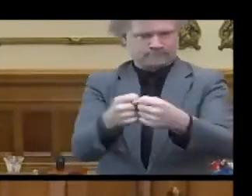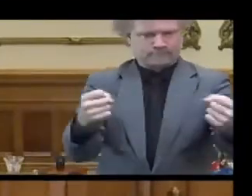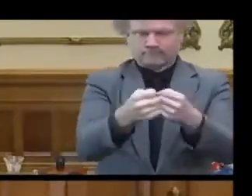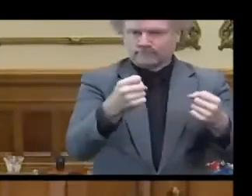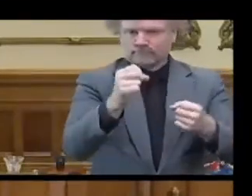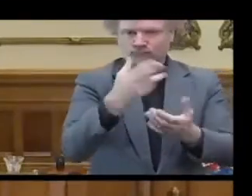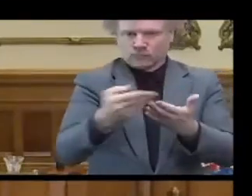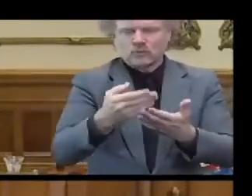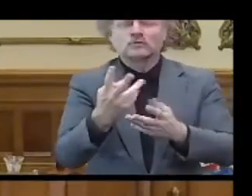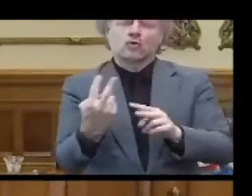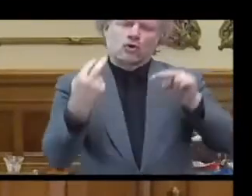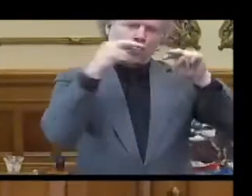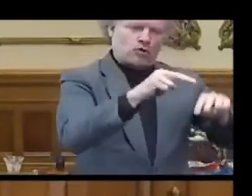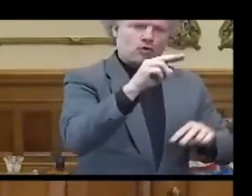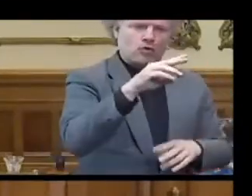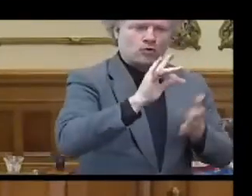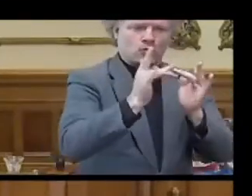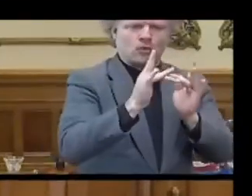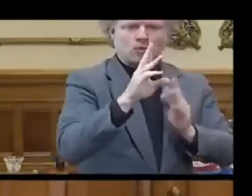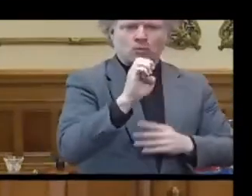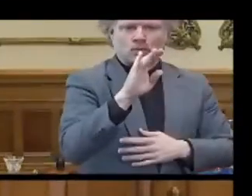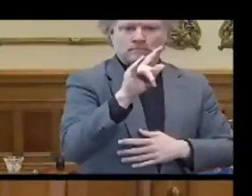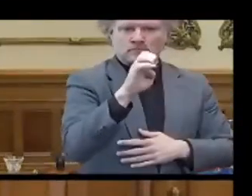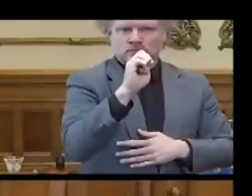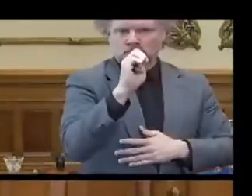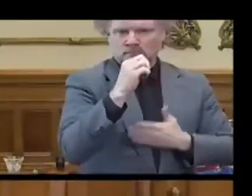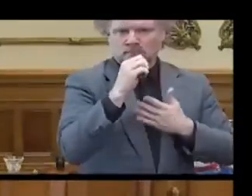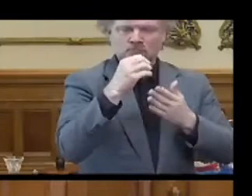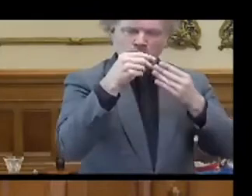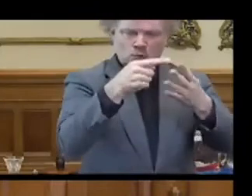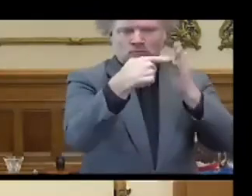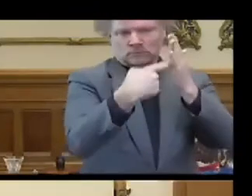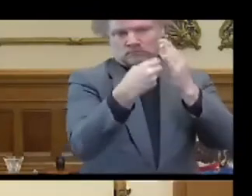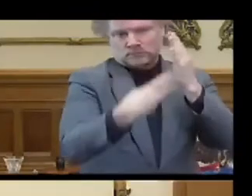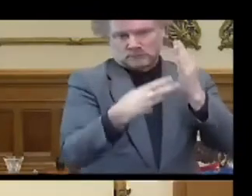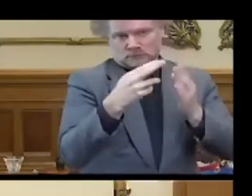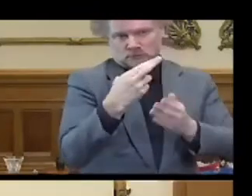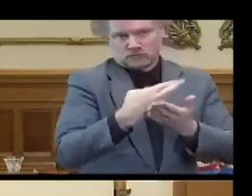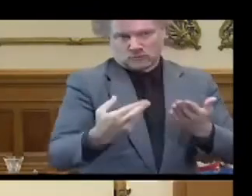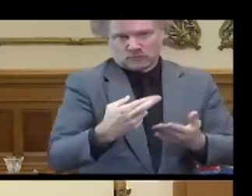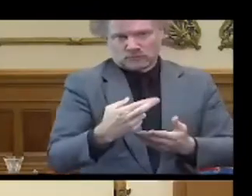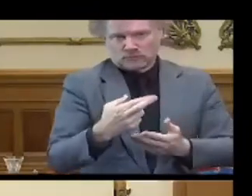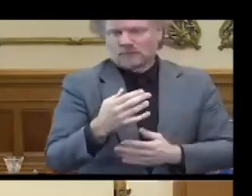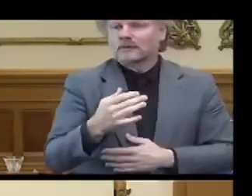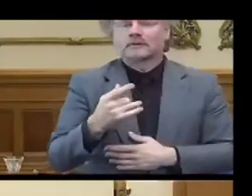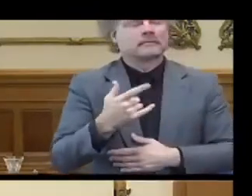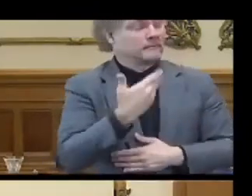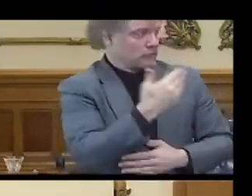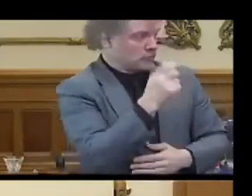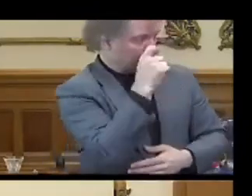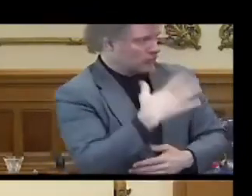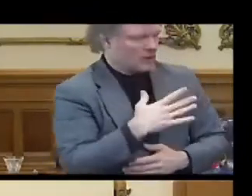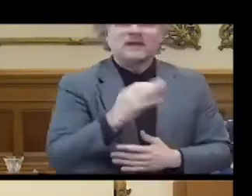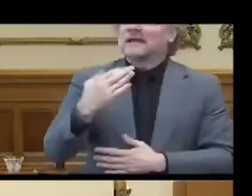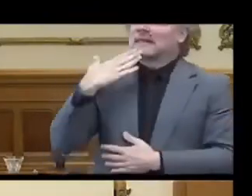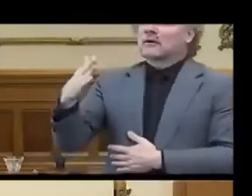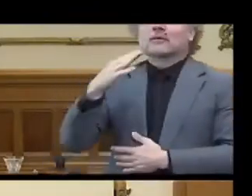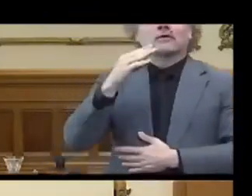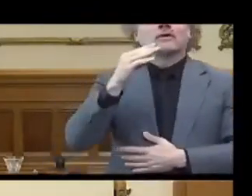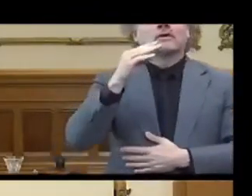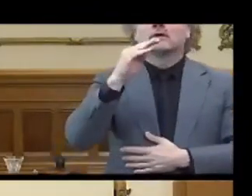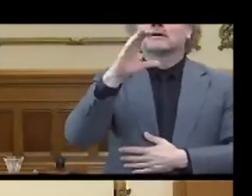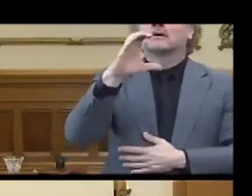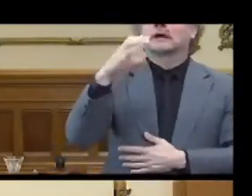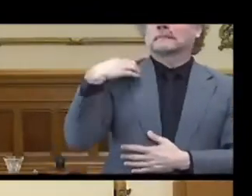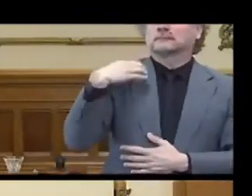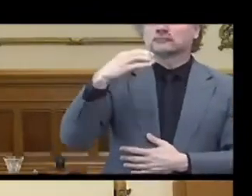our website for some of those resources. Thank you, Governor. Thank you, Commissioner Payne. And Commissioner Rob Carter, you gave